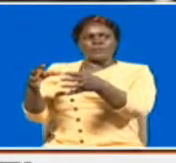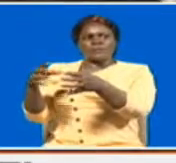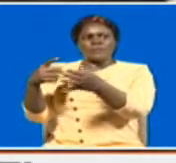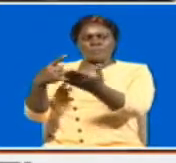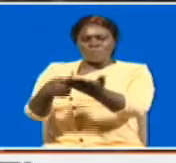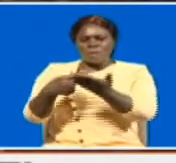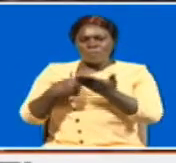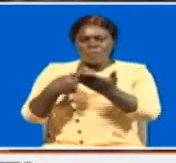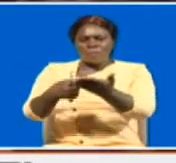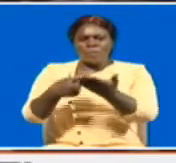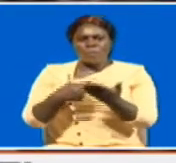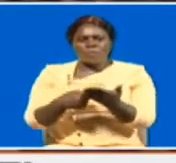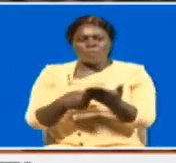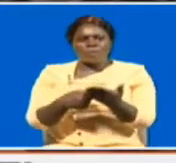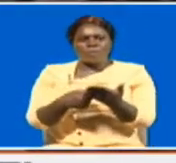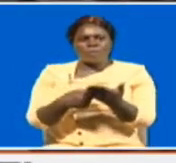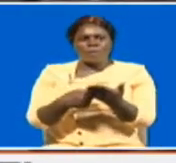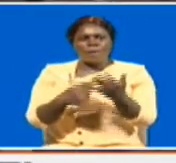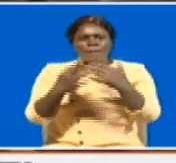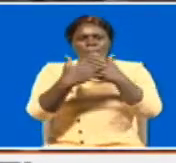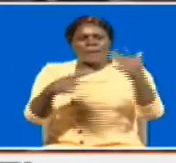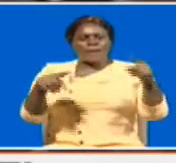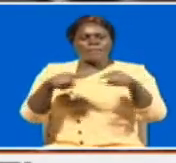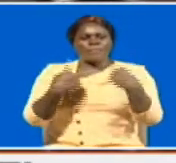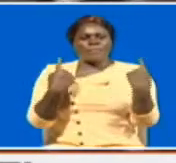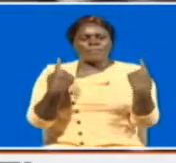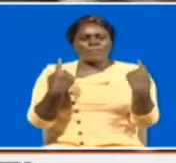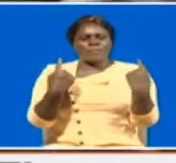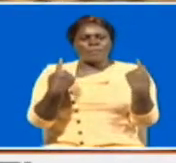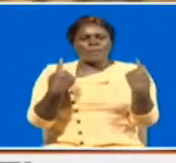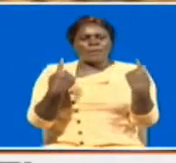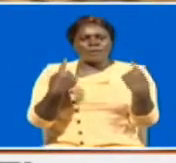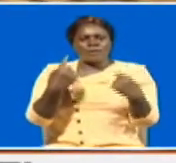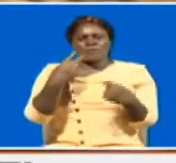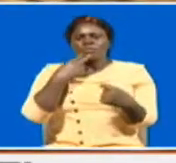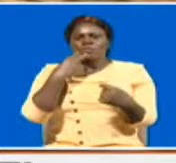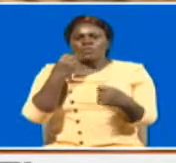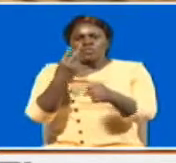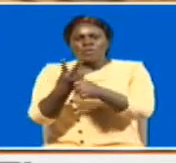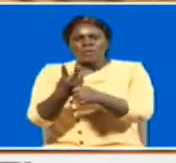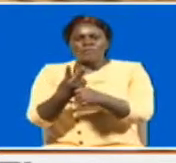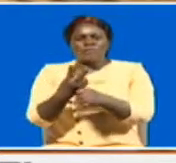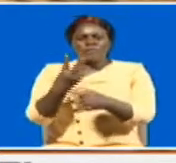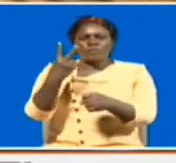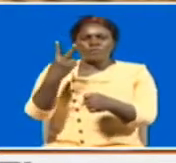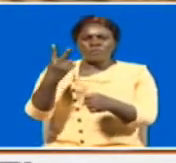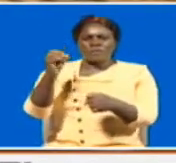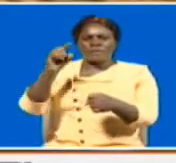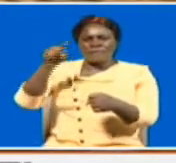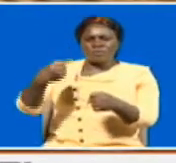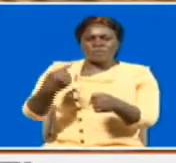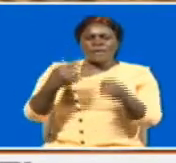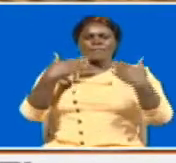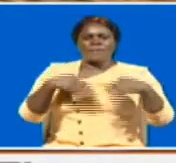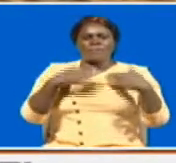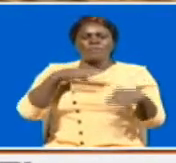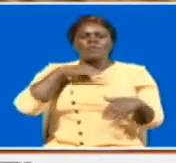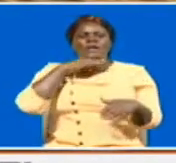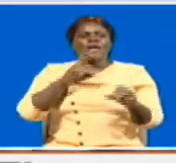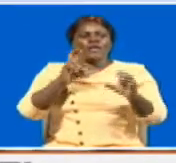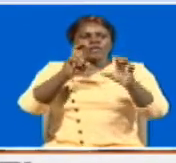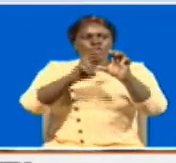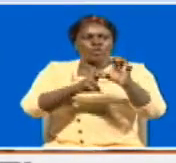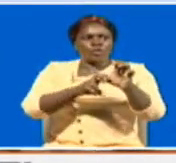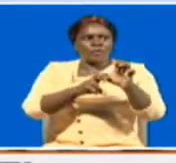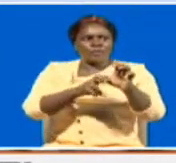engage ANC followers in bloody clashes that left between 12 and 20,000 people dead. He later joined